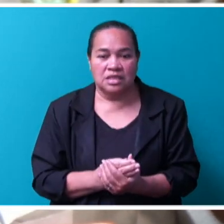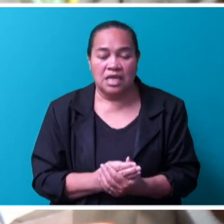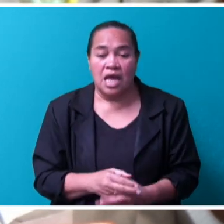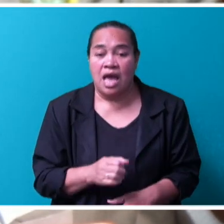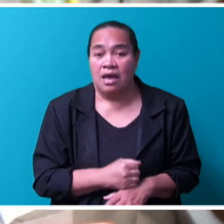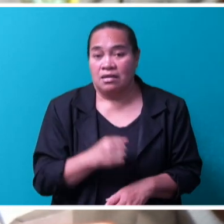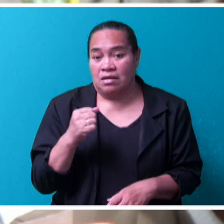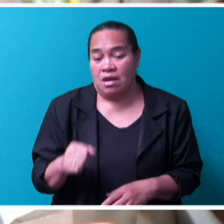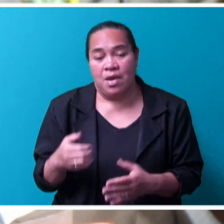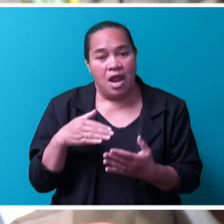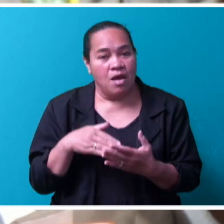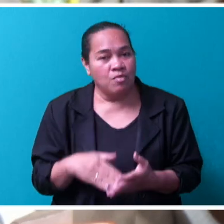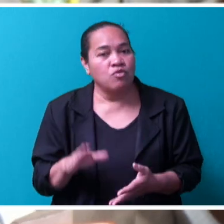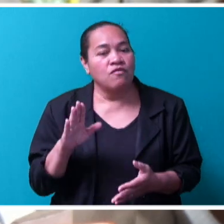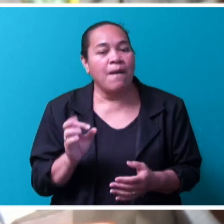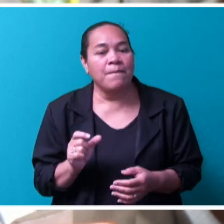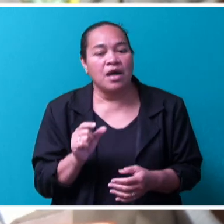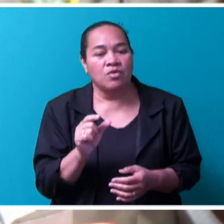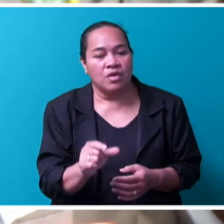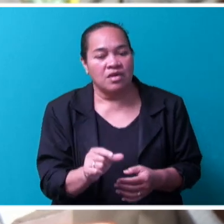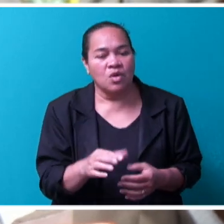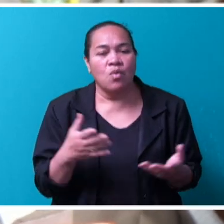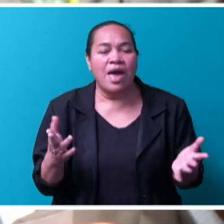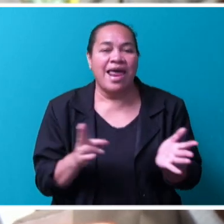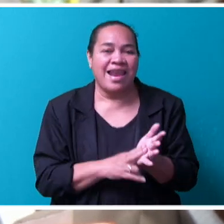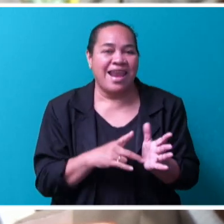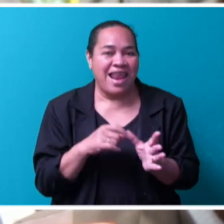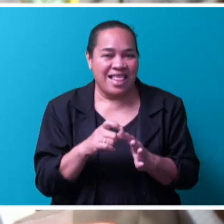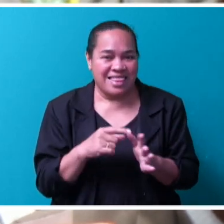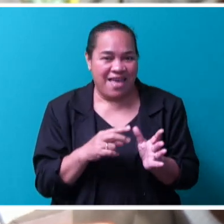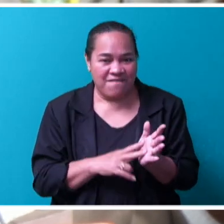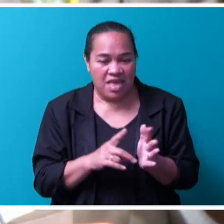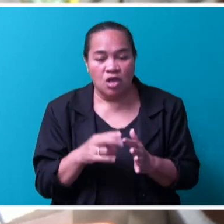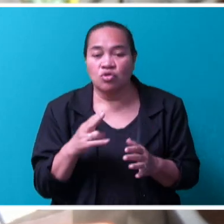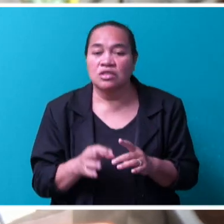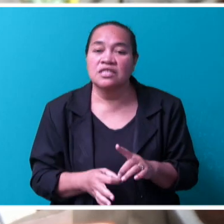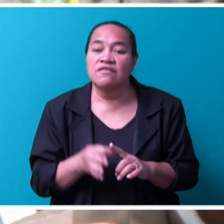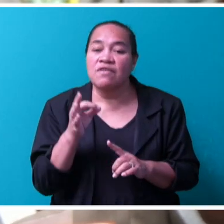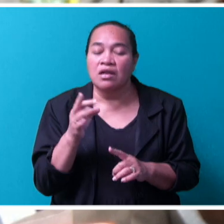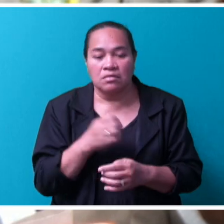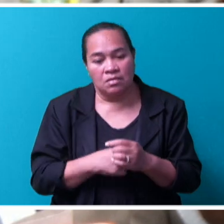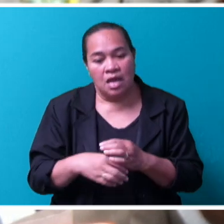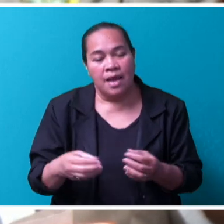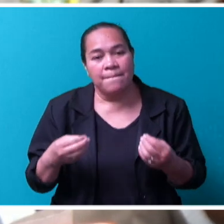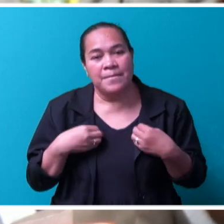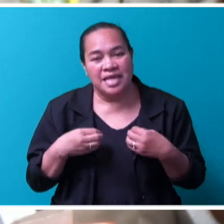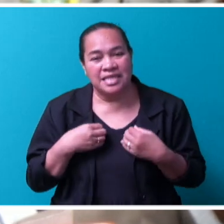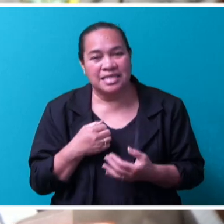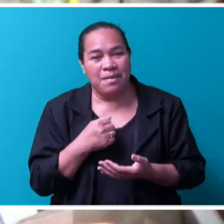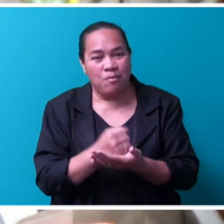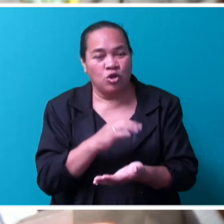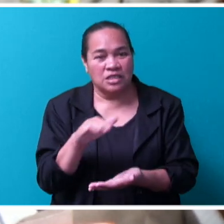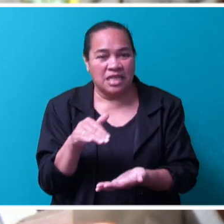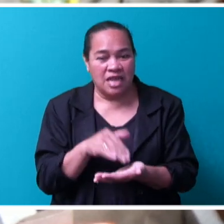also approved the pathway for CITD Nandave to develop as a business support center for resource